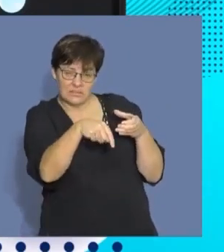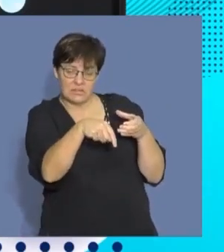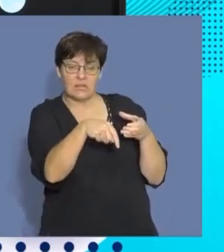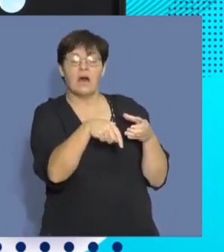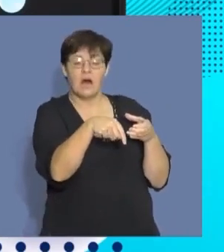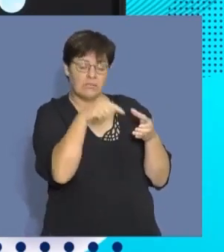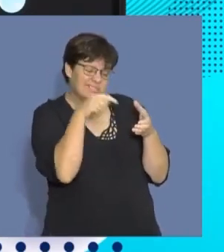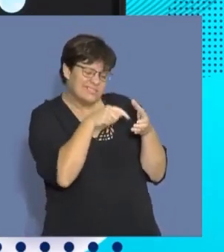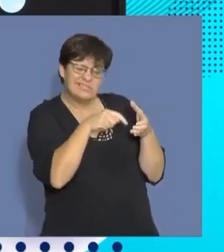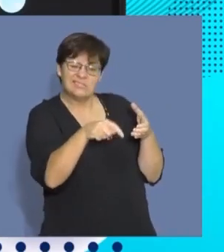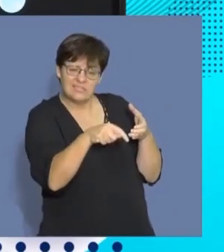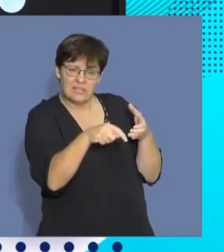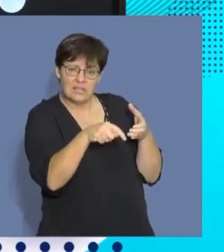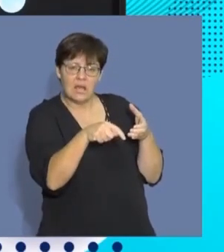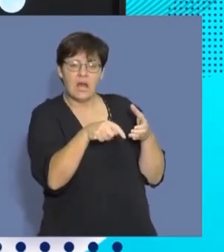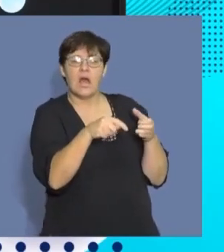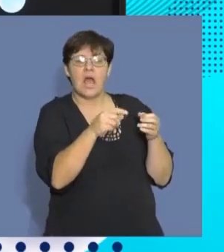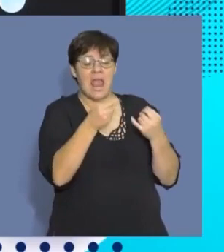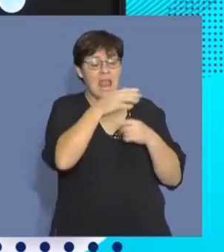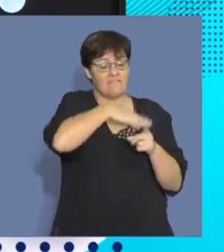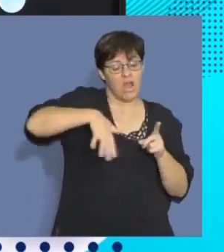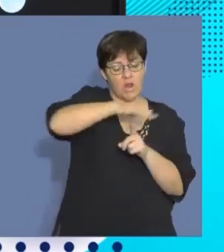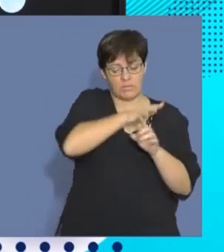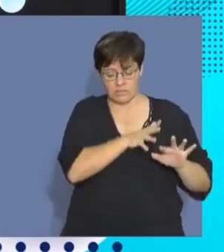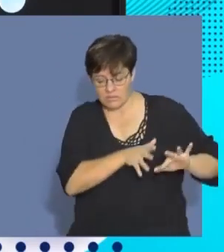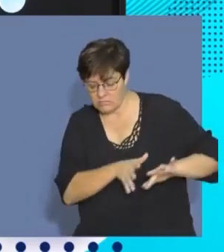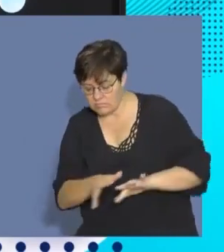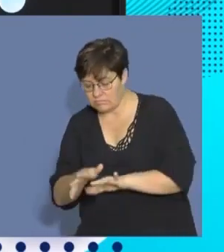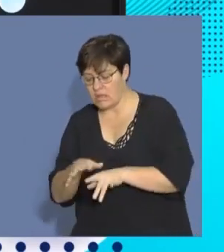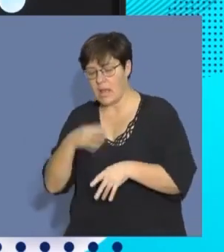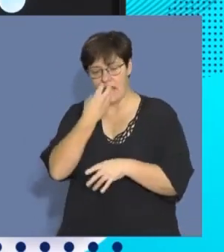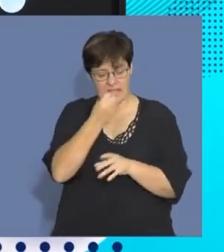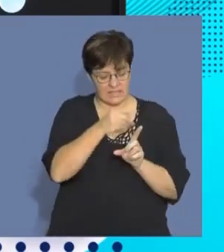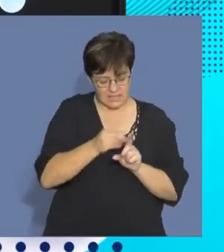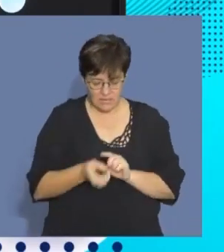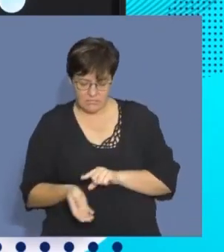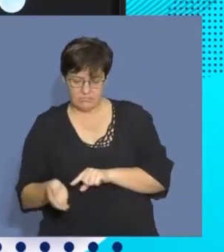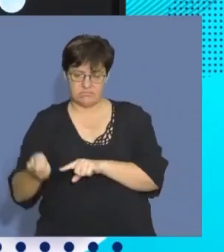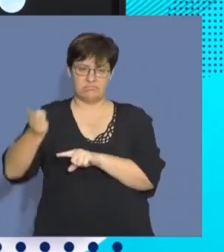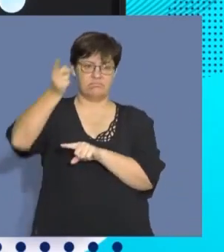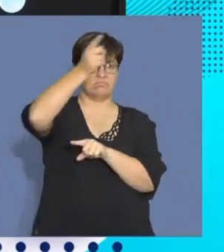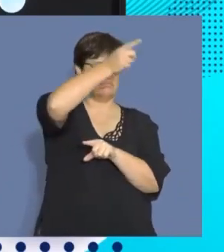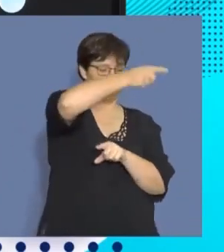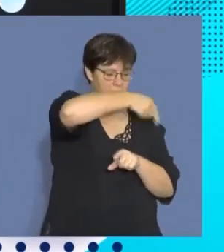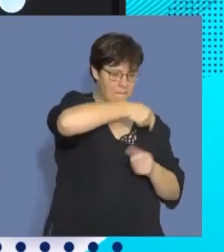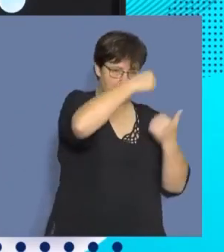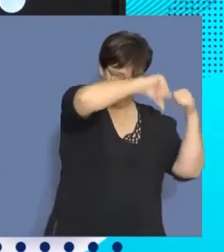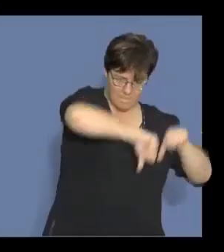we're going to look at how these move through the environment from one organism to the next and are cycled in that